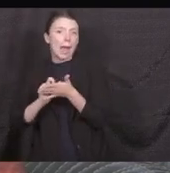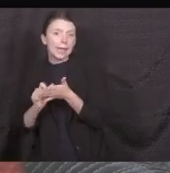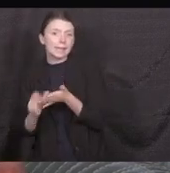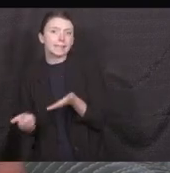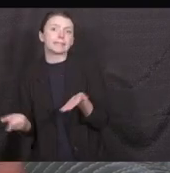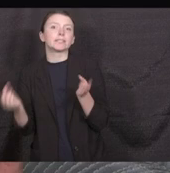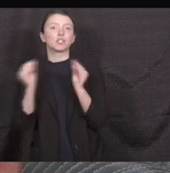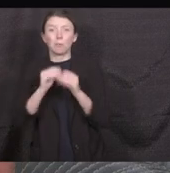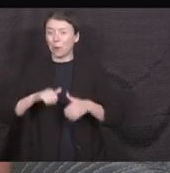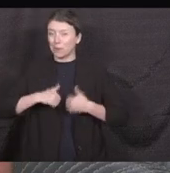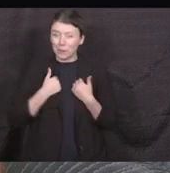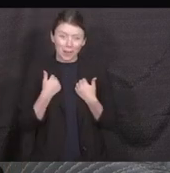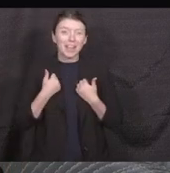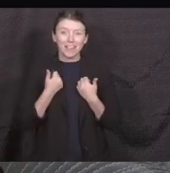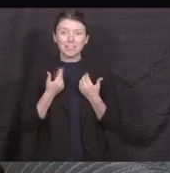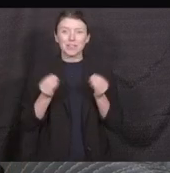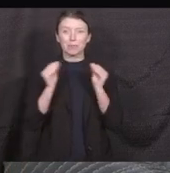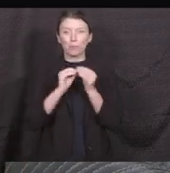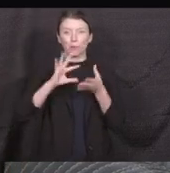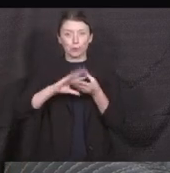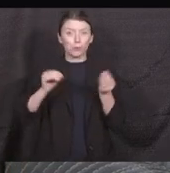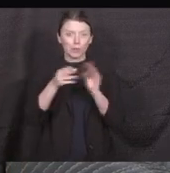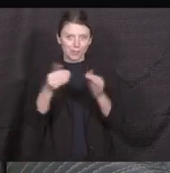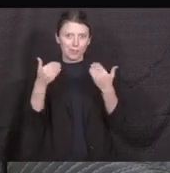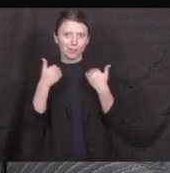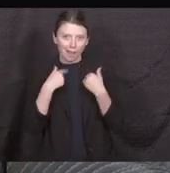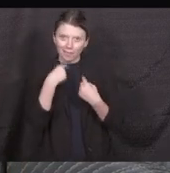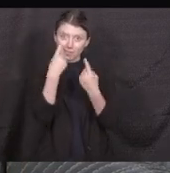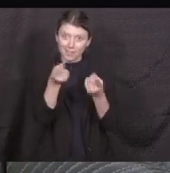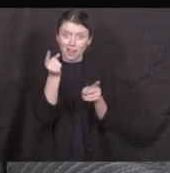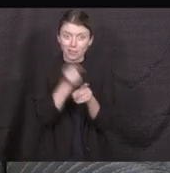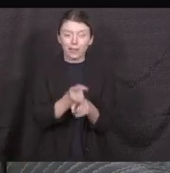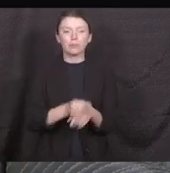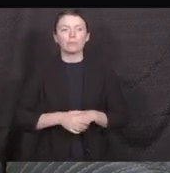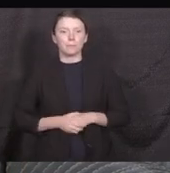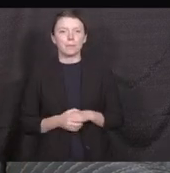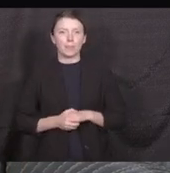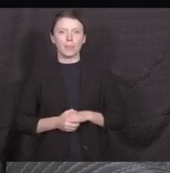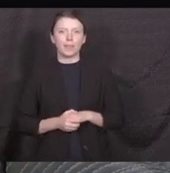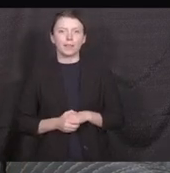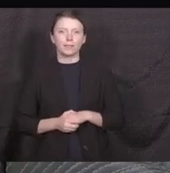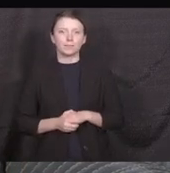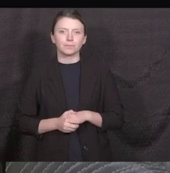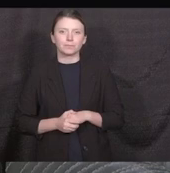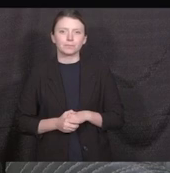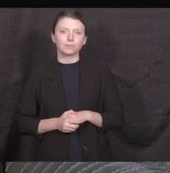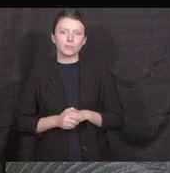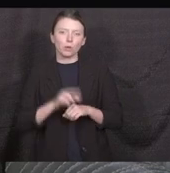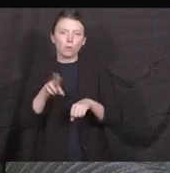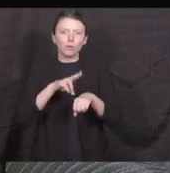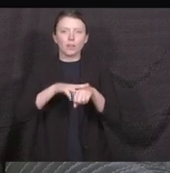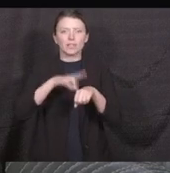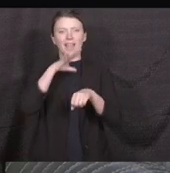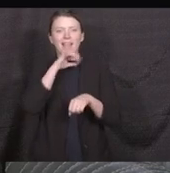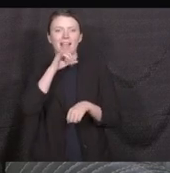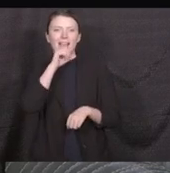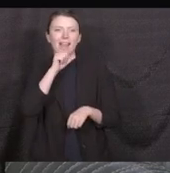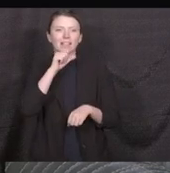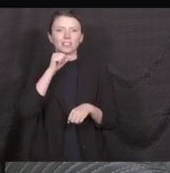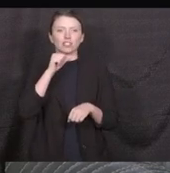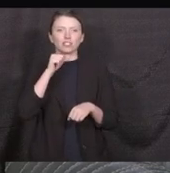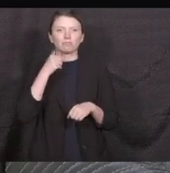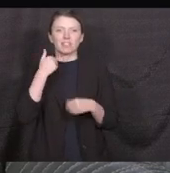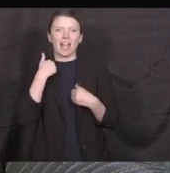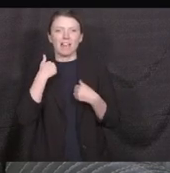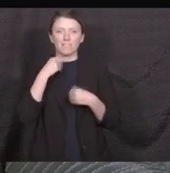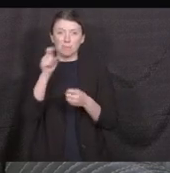the more you live, the more stories you have to tell. So, and there's no sort of age that anybody ever puts on a